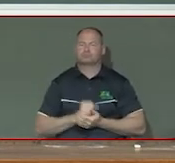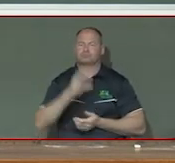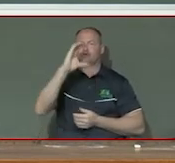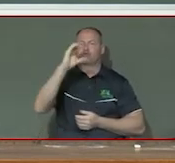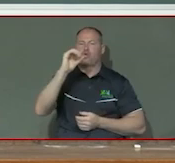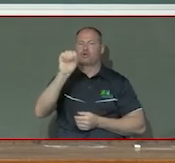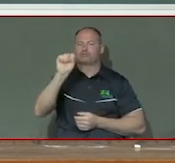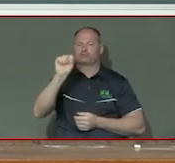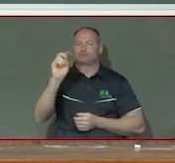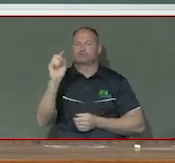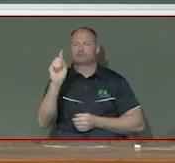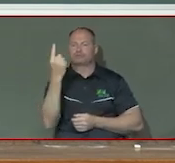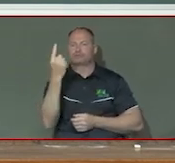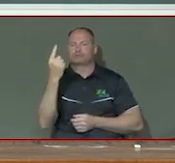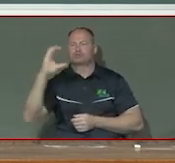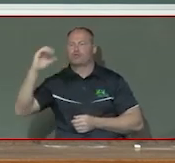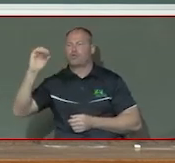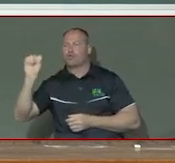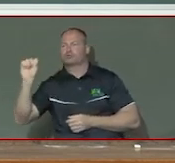cos the second.